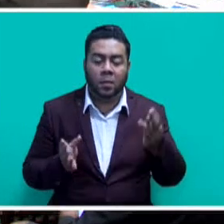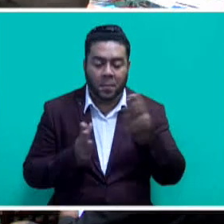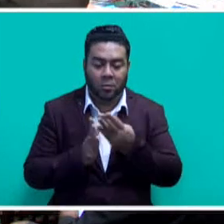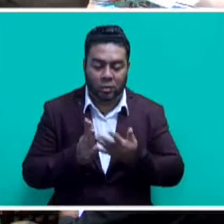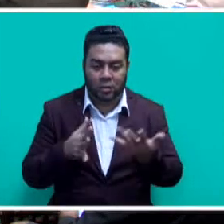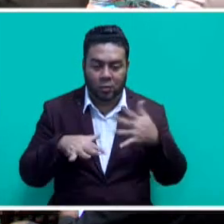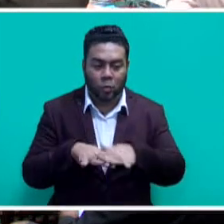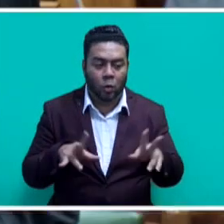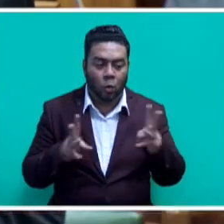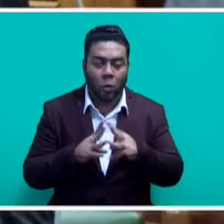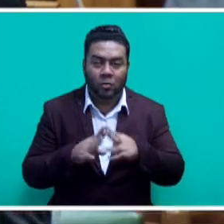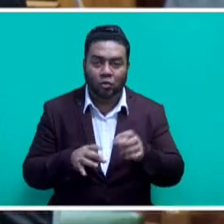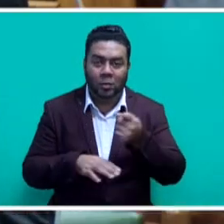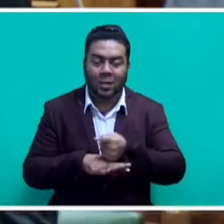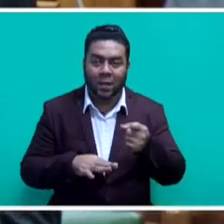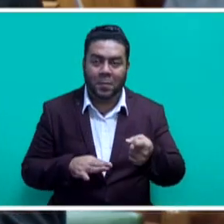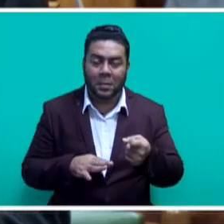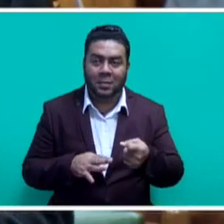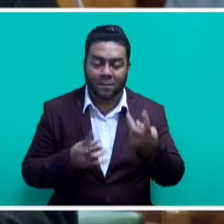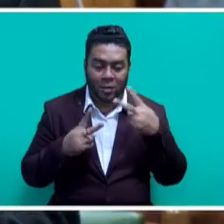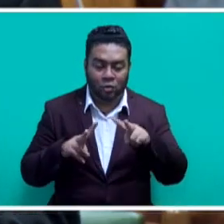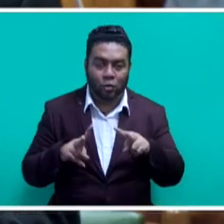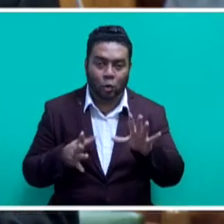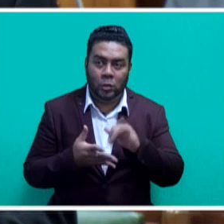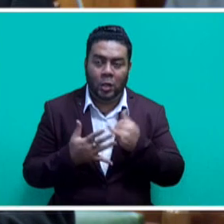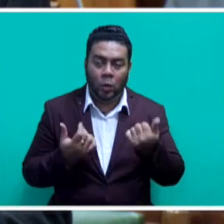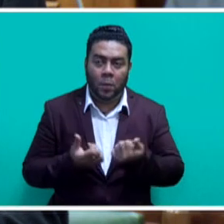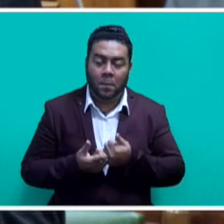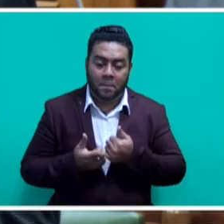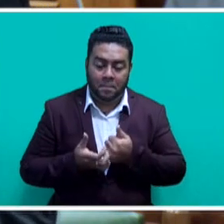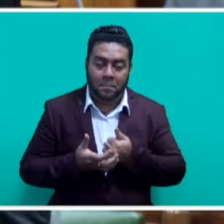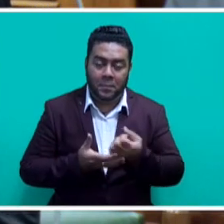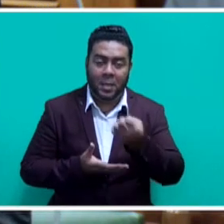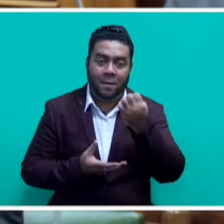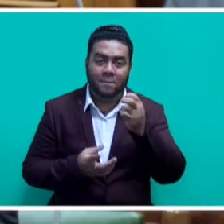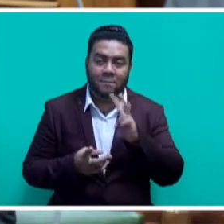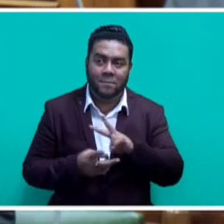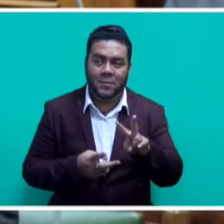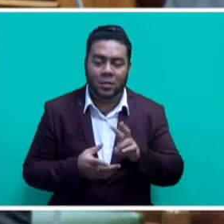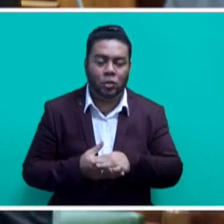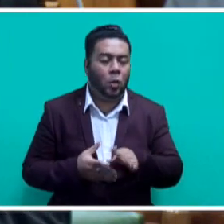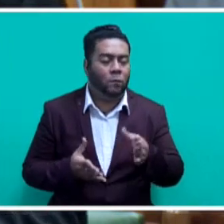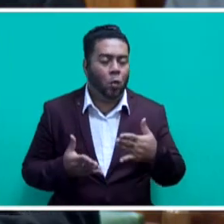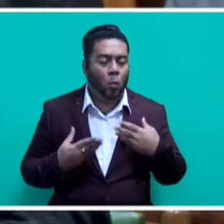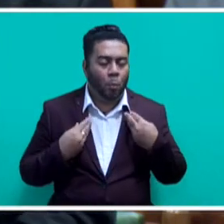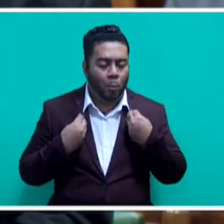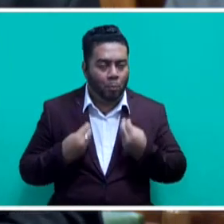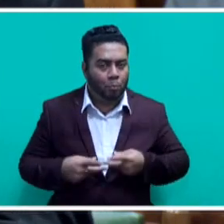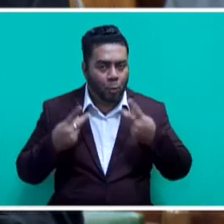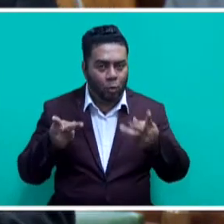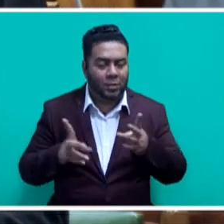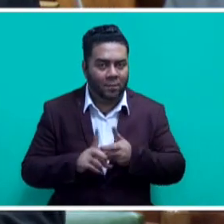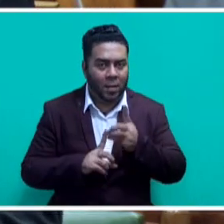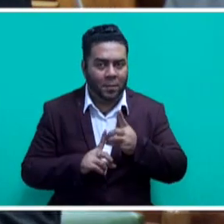government vision, addressing carefully the socio-economic challenges and promotes sustainable development.